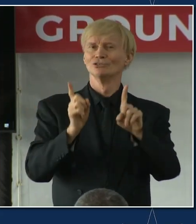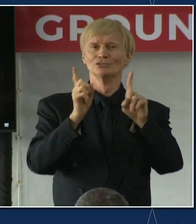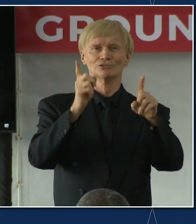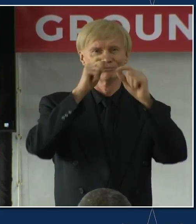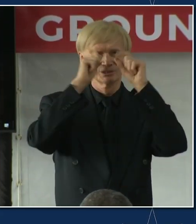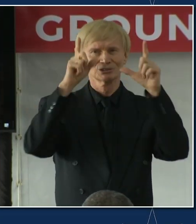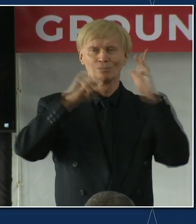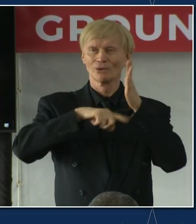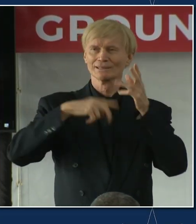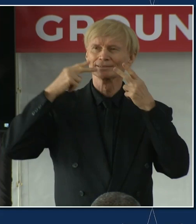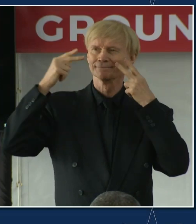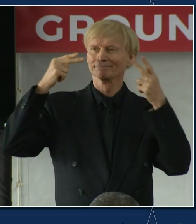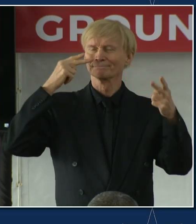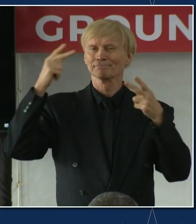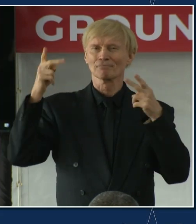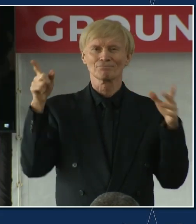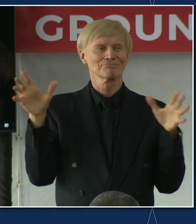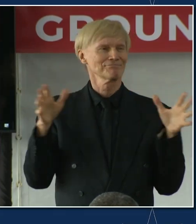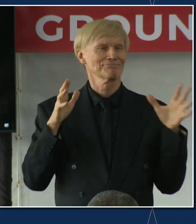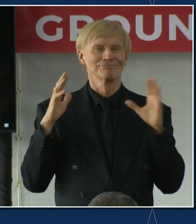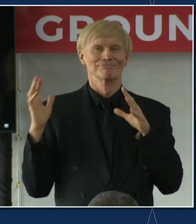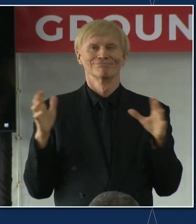project.